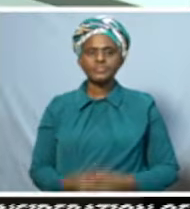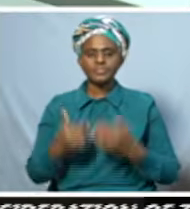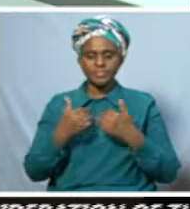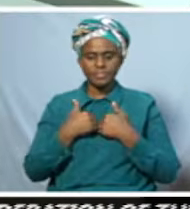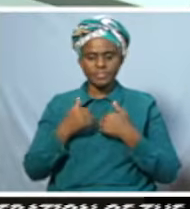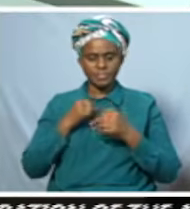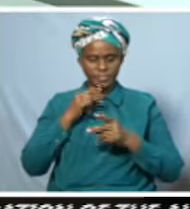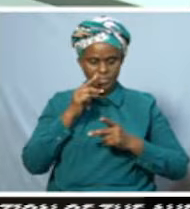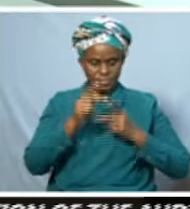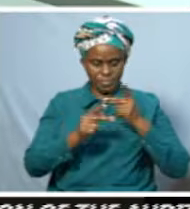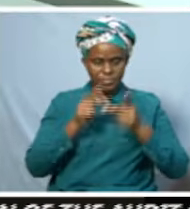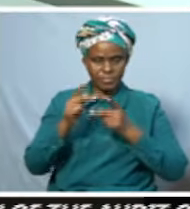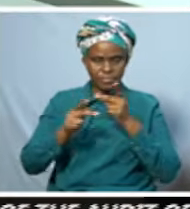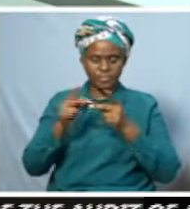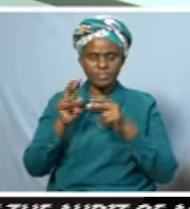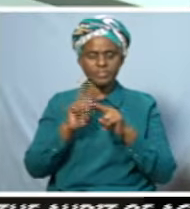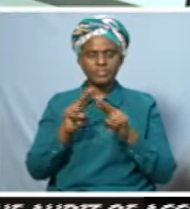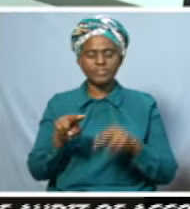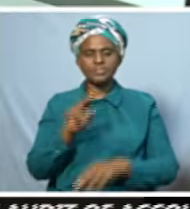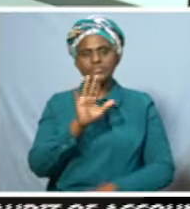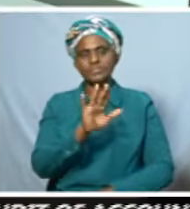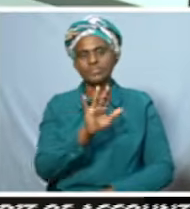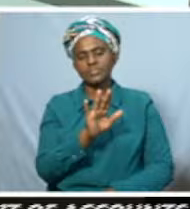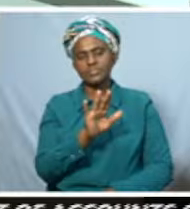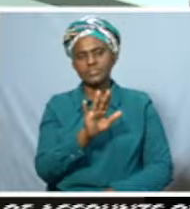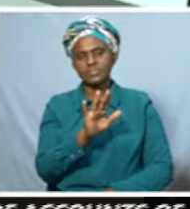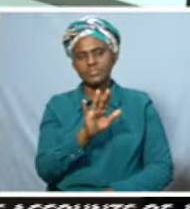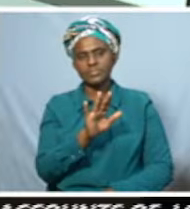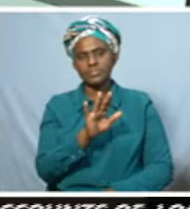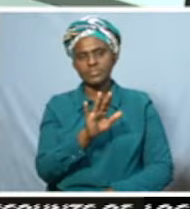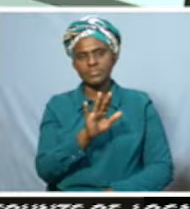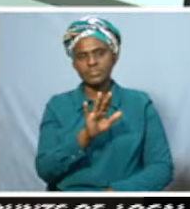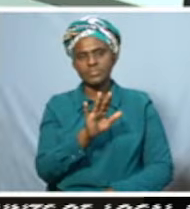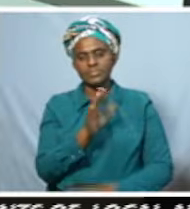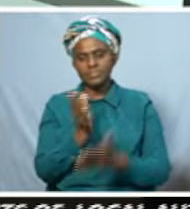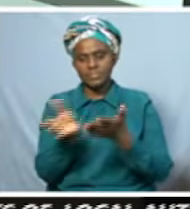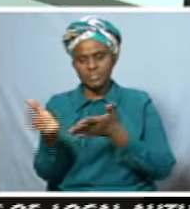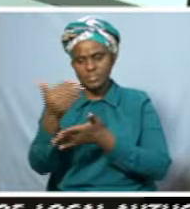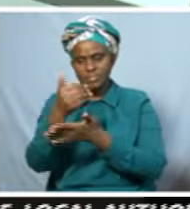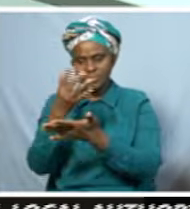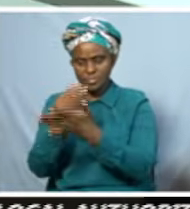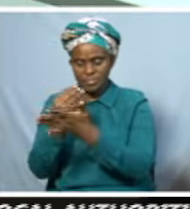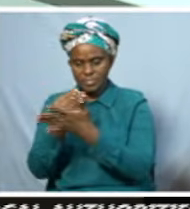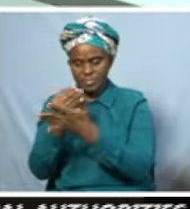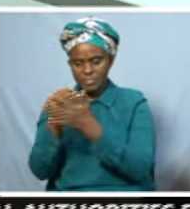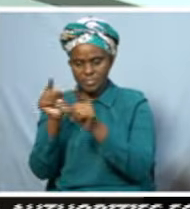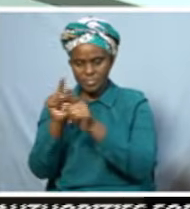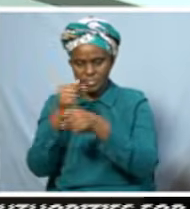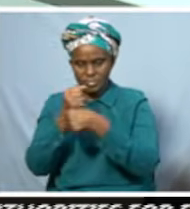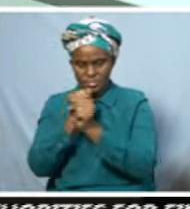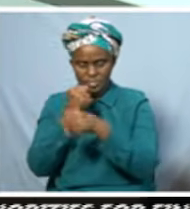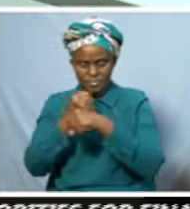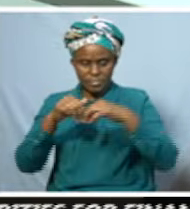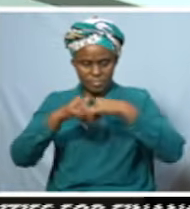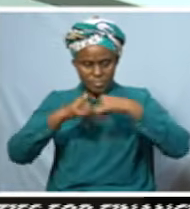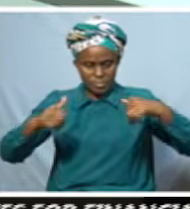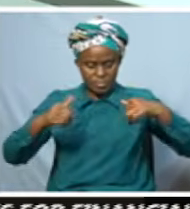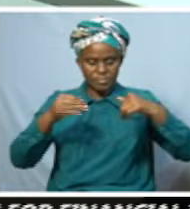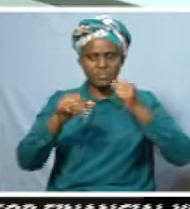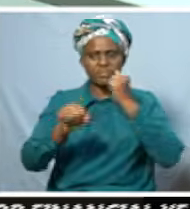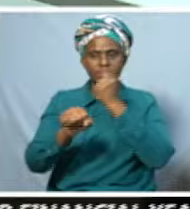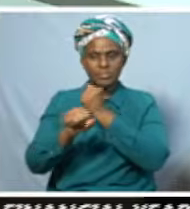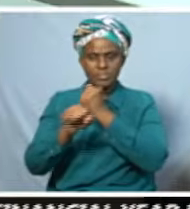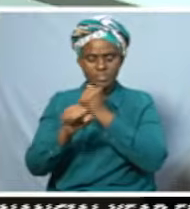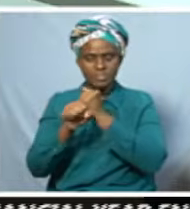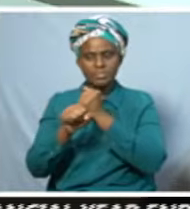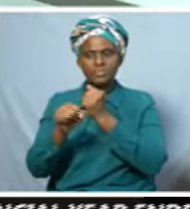process, Chair, collect revenue, and we've made that separation of duty is